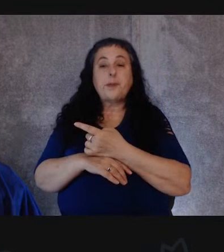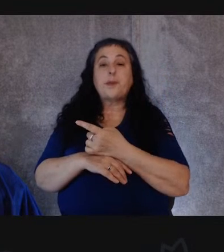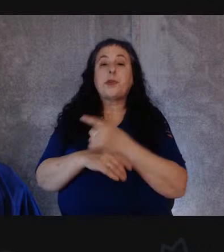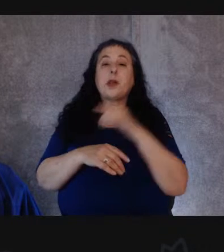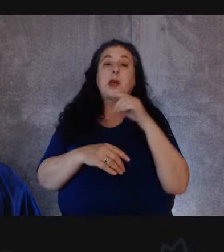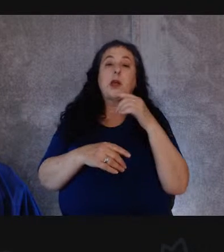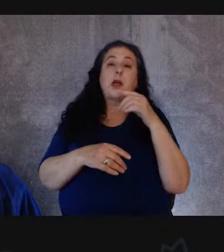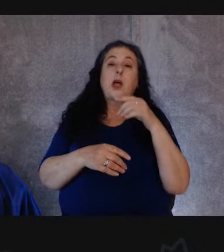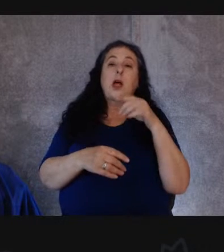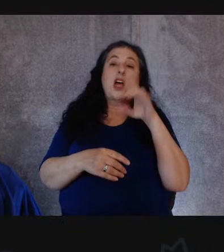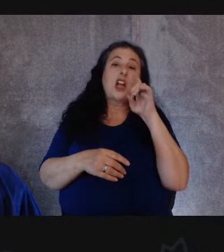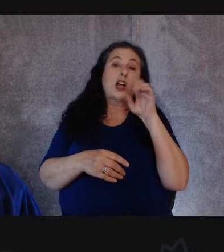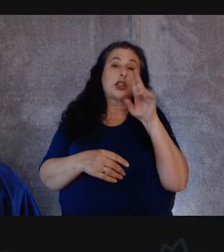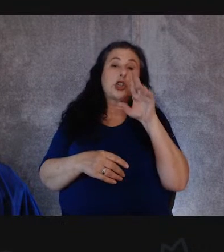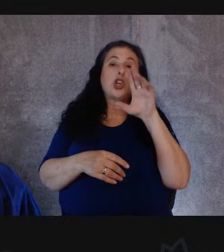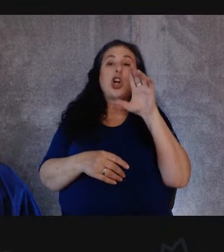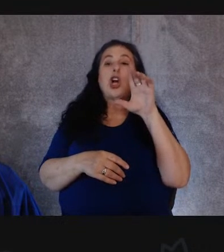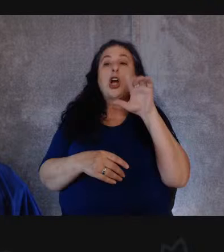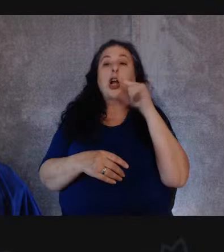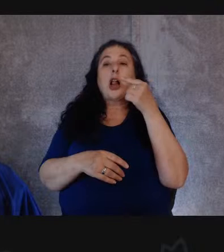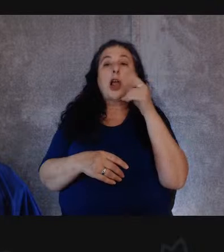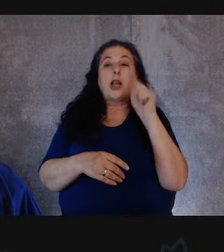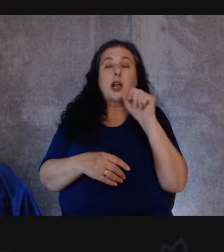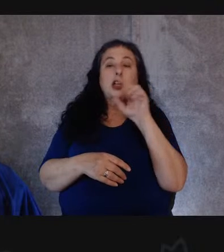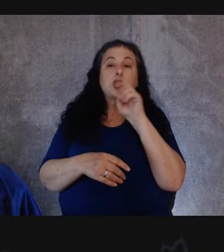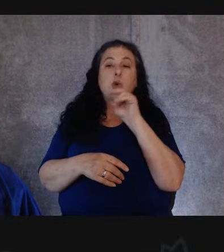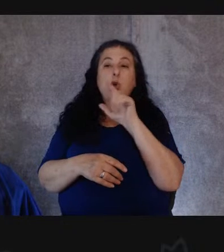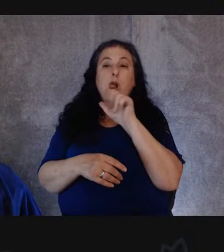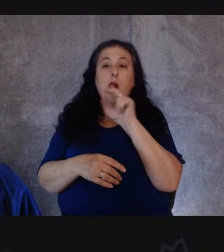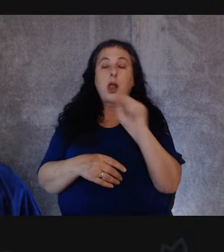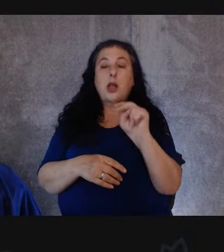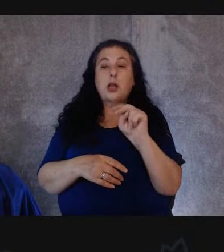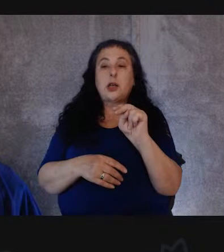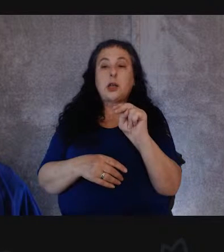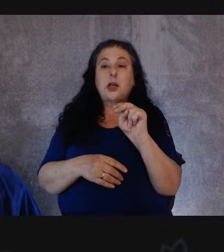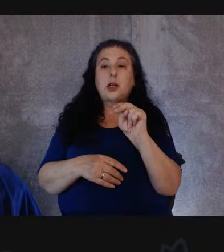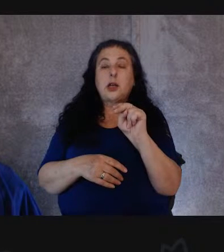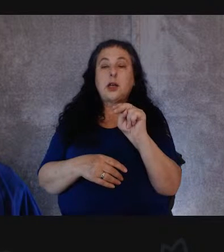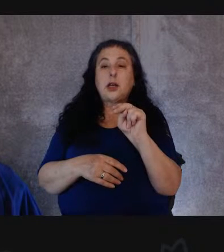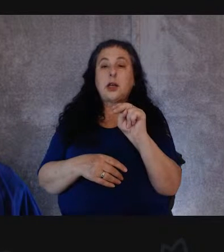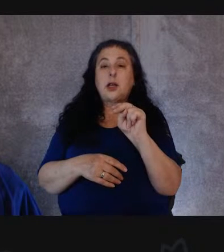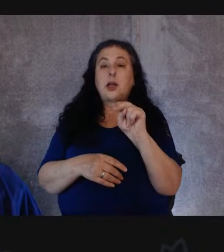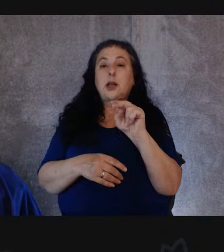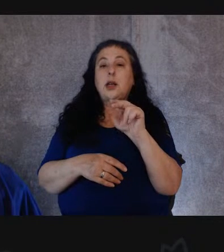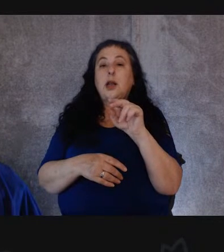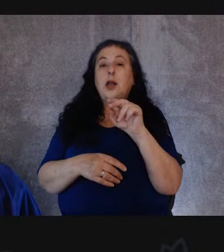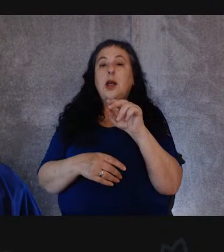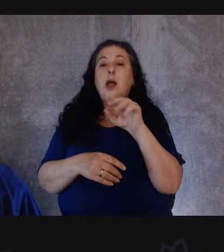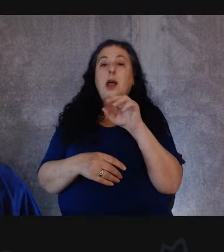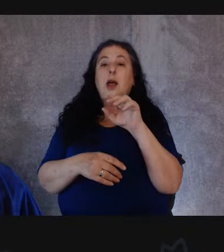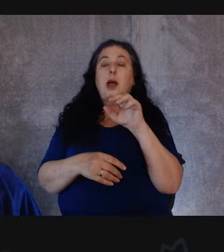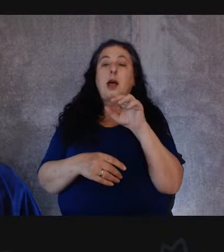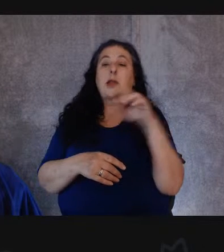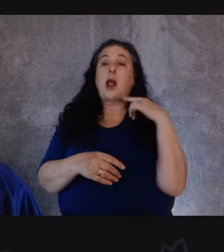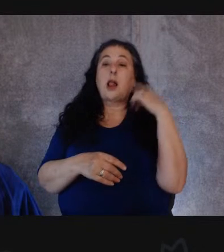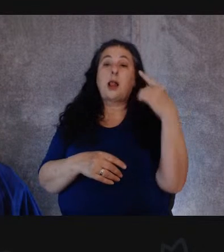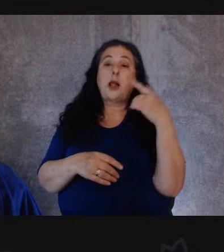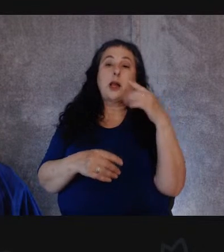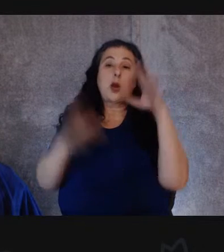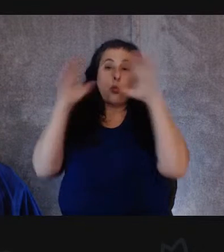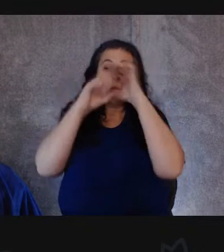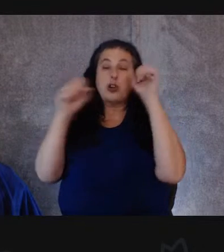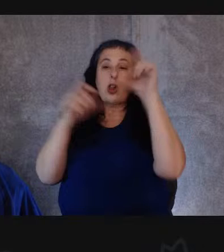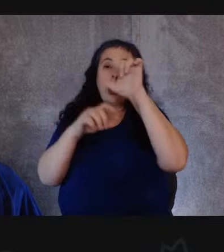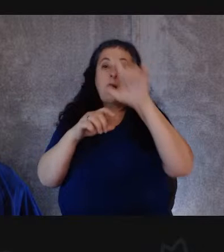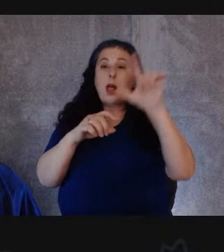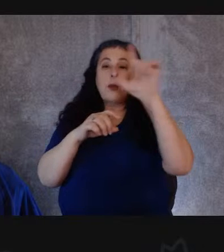Schroeder-Lane, manuscripts librarian for the non-Lincoln manuscripts at the Abraham Lincoln Presidential Library in Springfield,